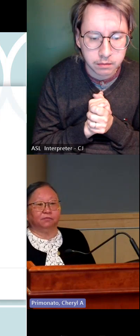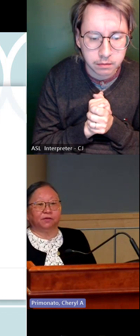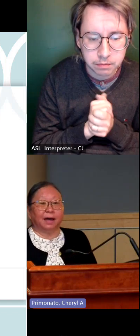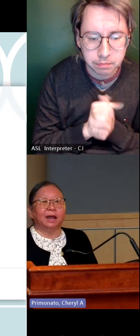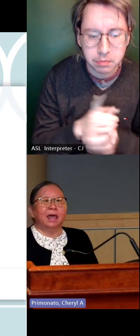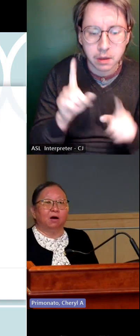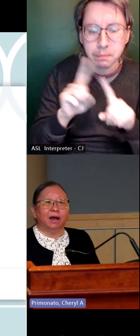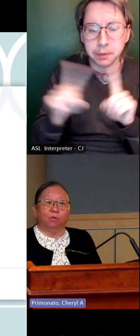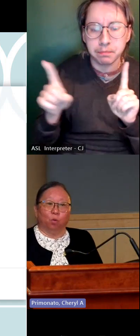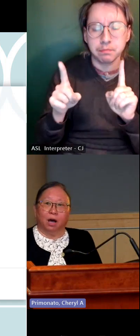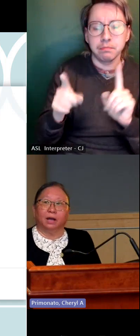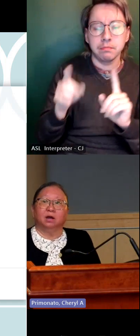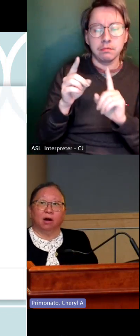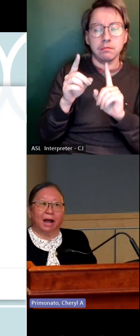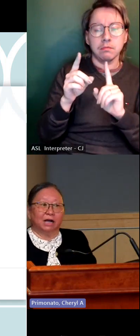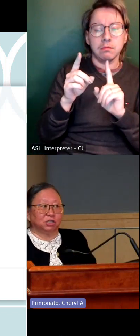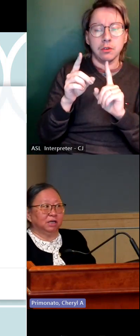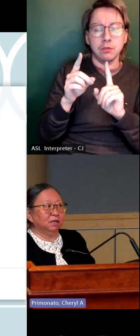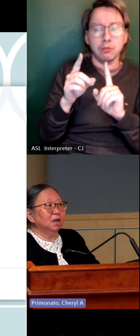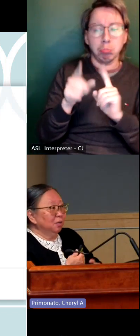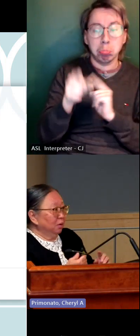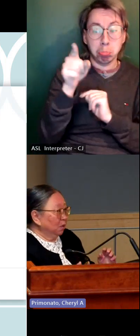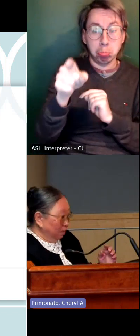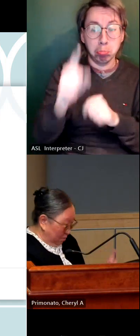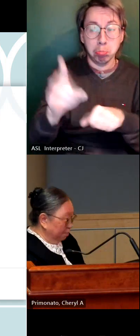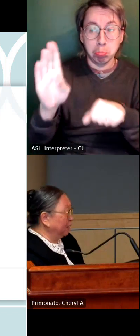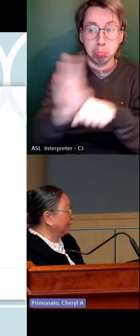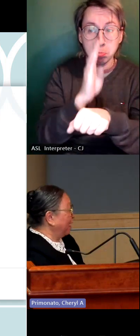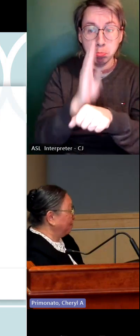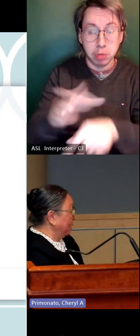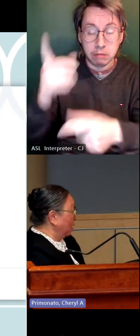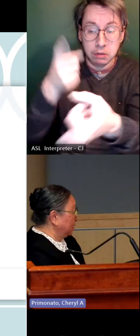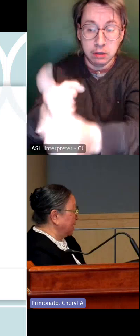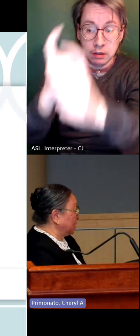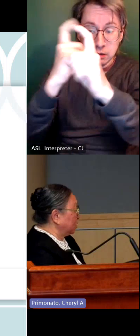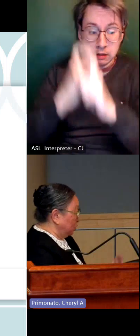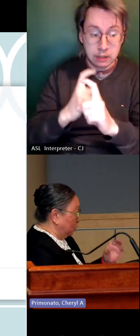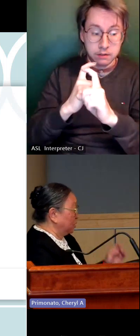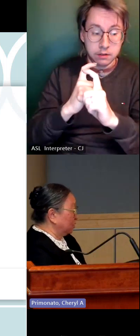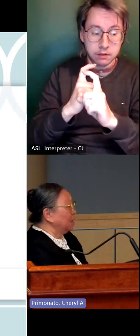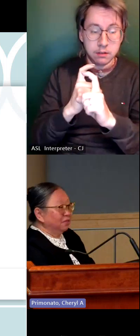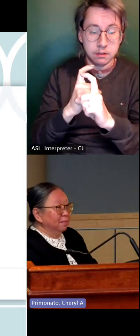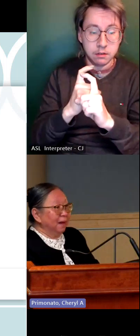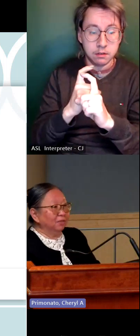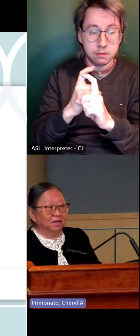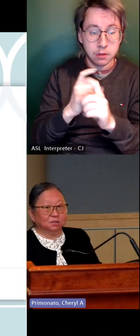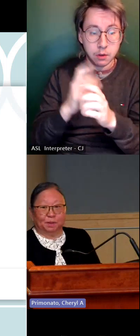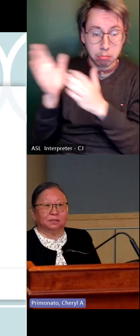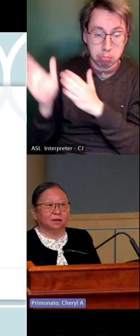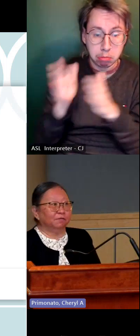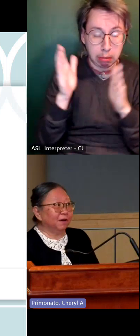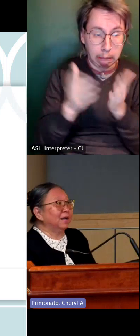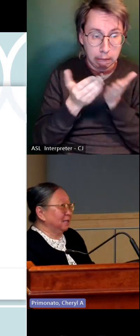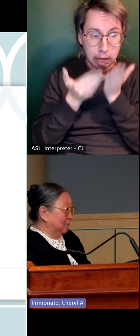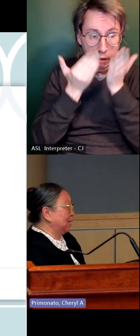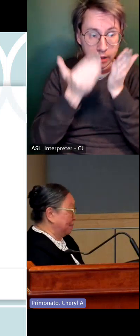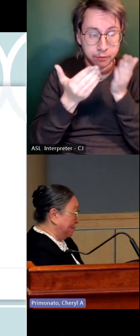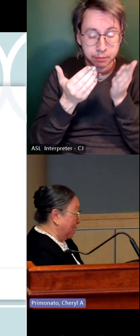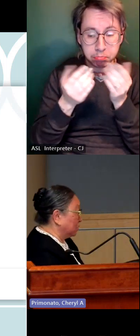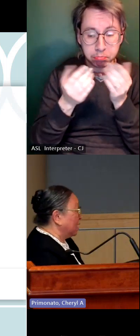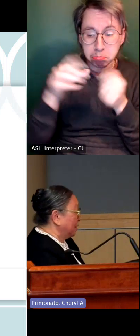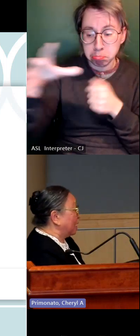have identified are actually have been contacted to, that the amount that has been identified